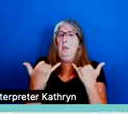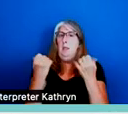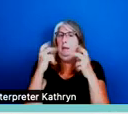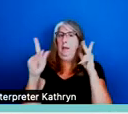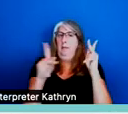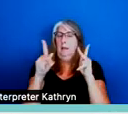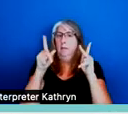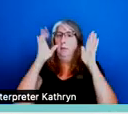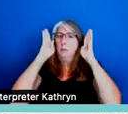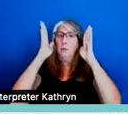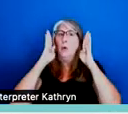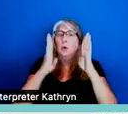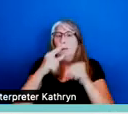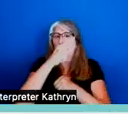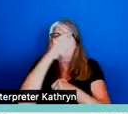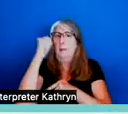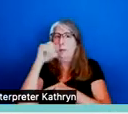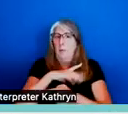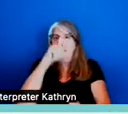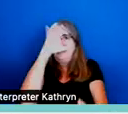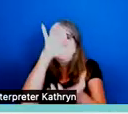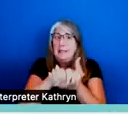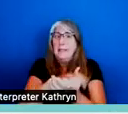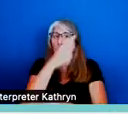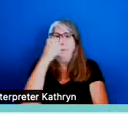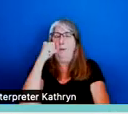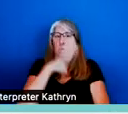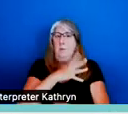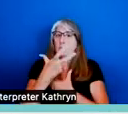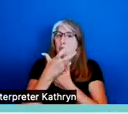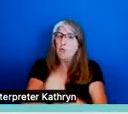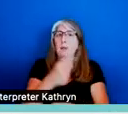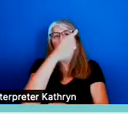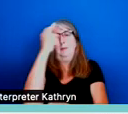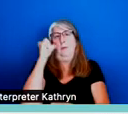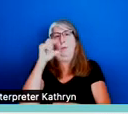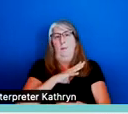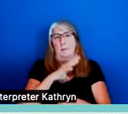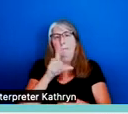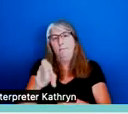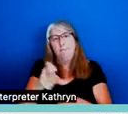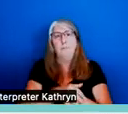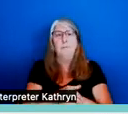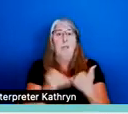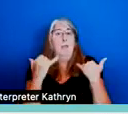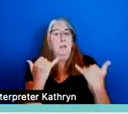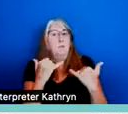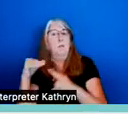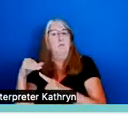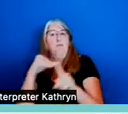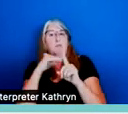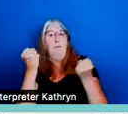Black women, believe Black women, and trust Black women. This moment has reminded many